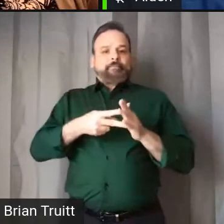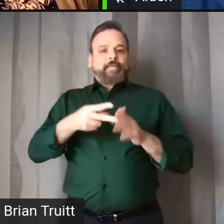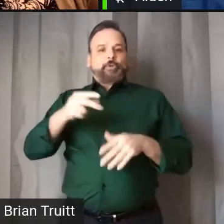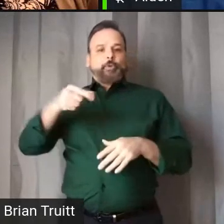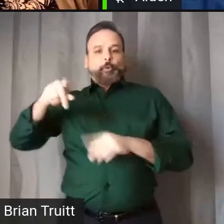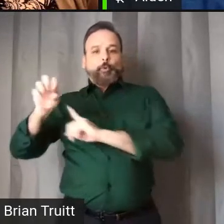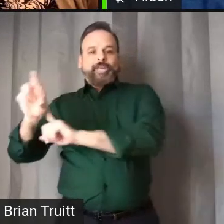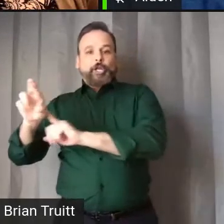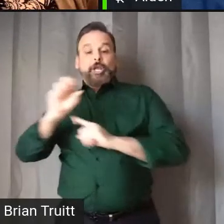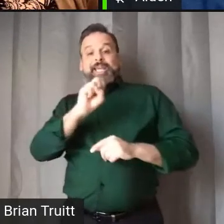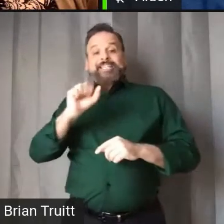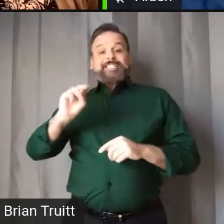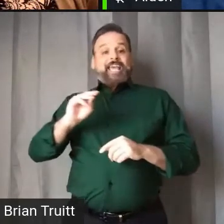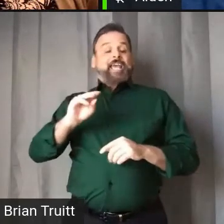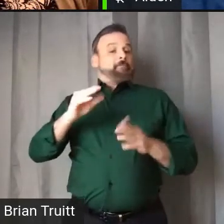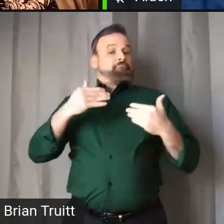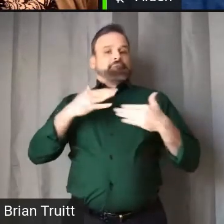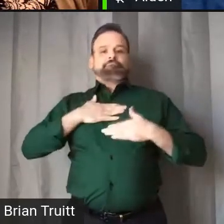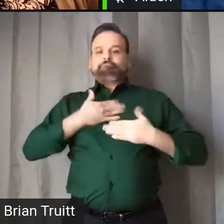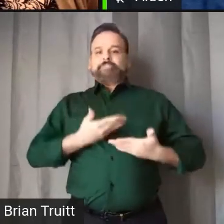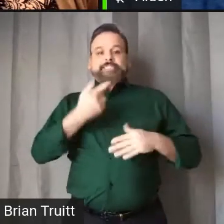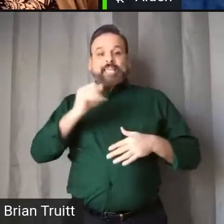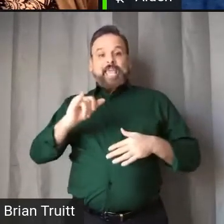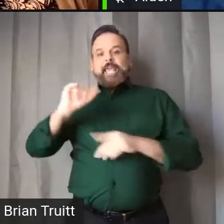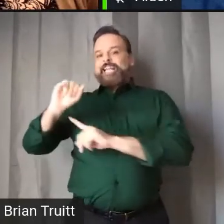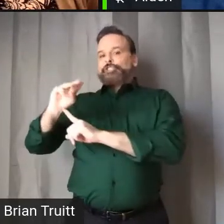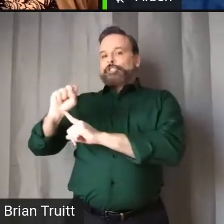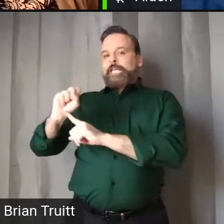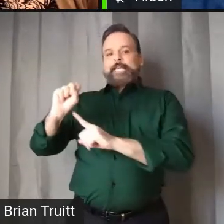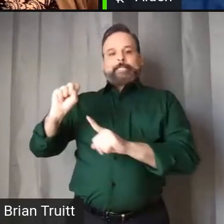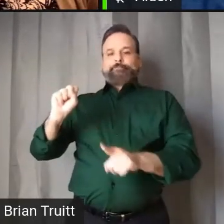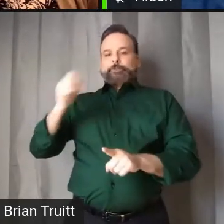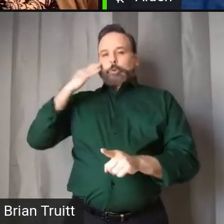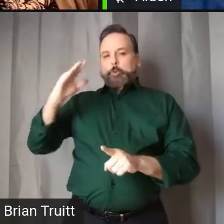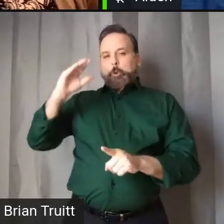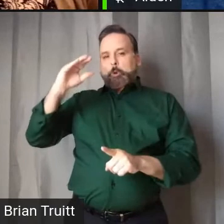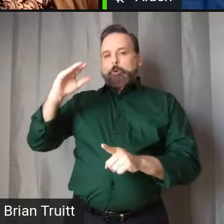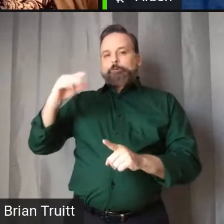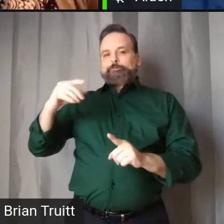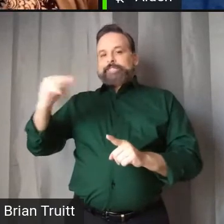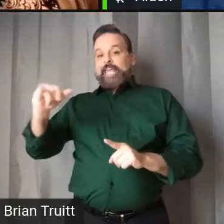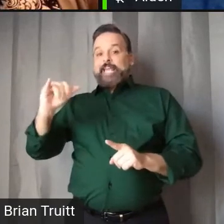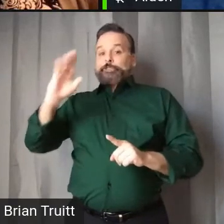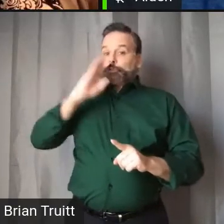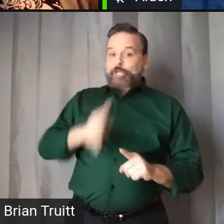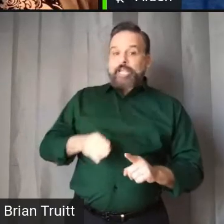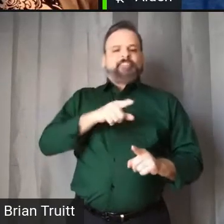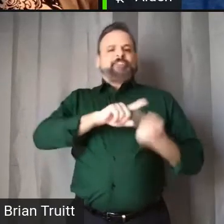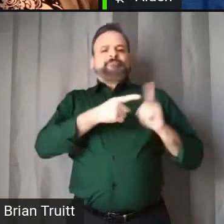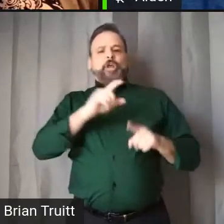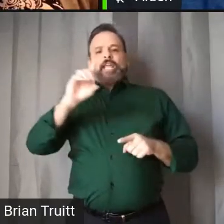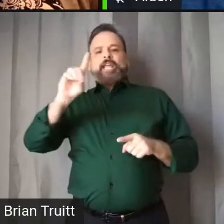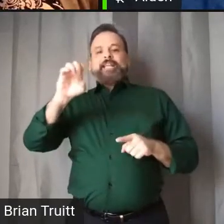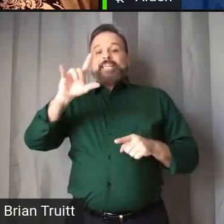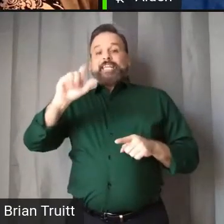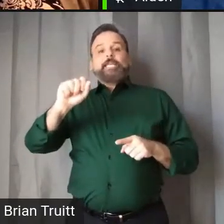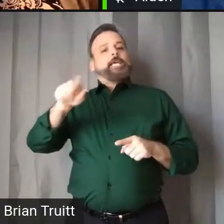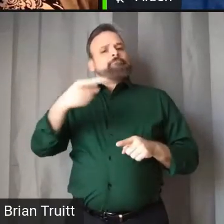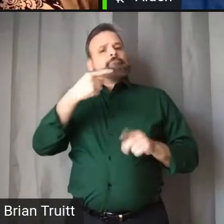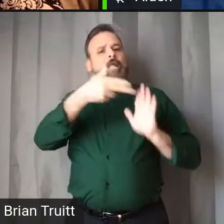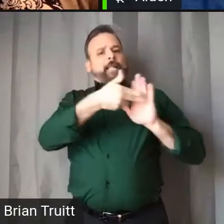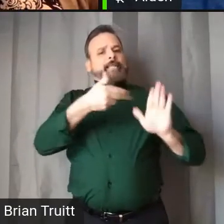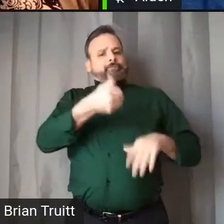openly gay. As I mentioned, James's sexuality is a bit of a mystery to him. And then their friend Delia identifies as straight. And for me, that came